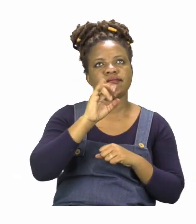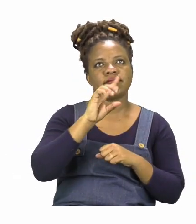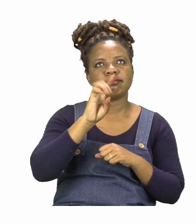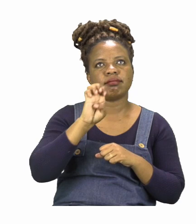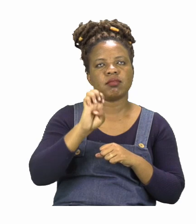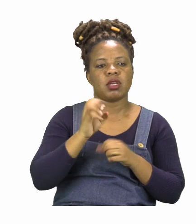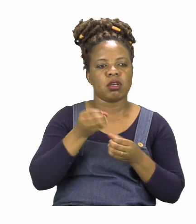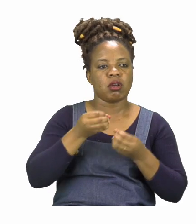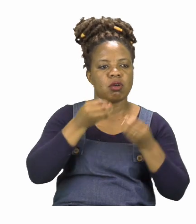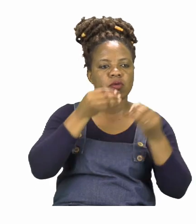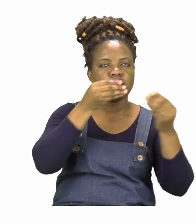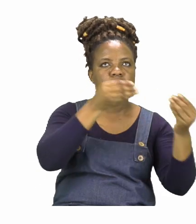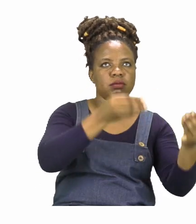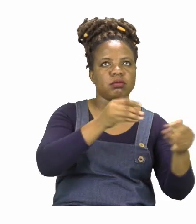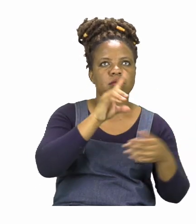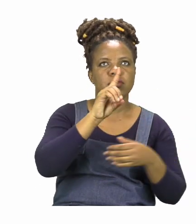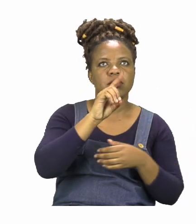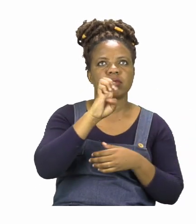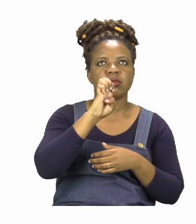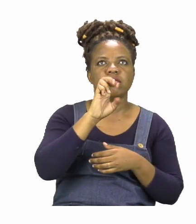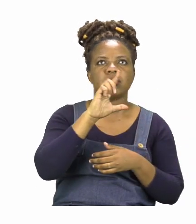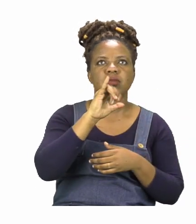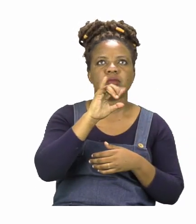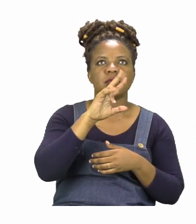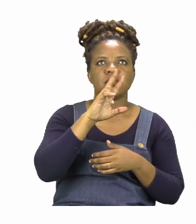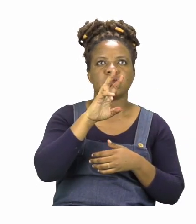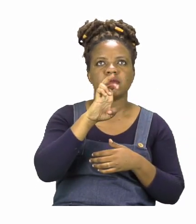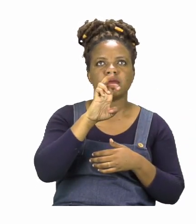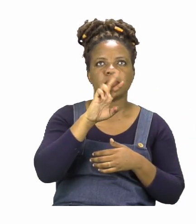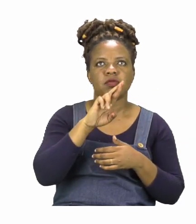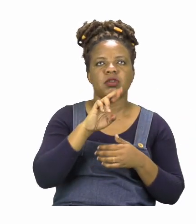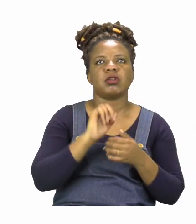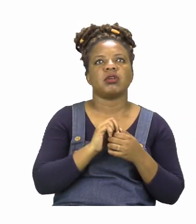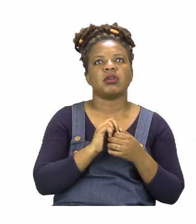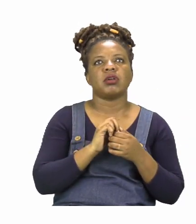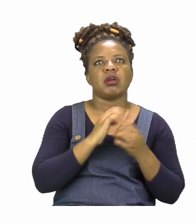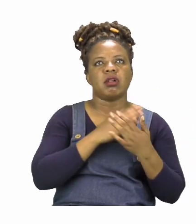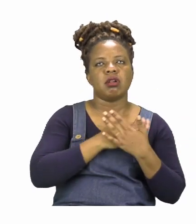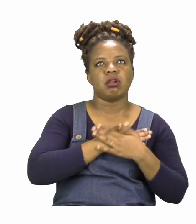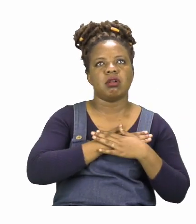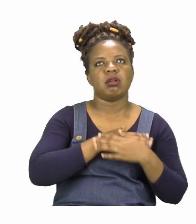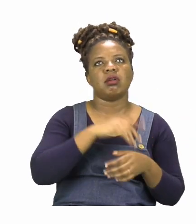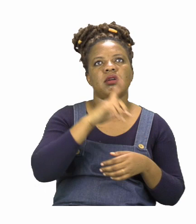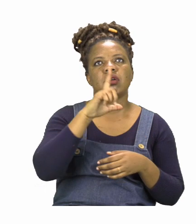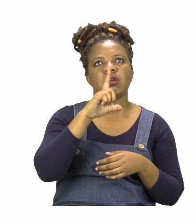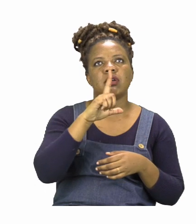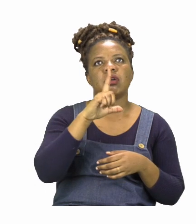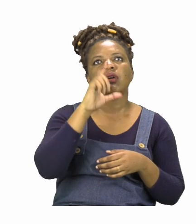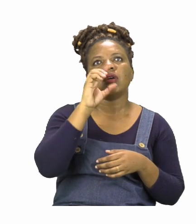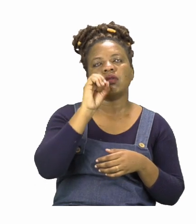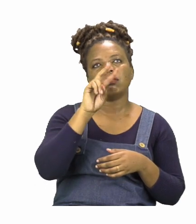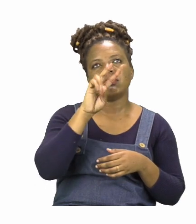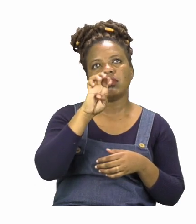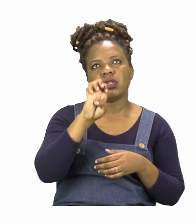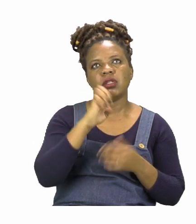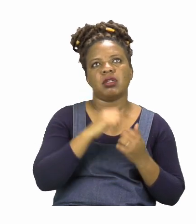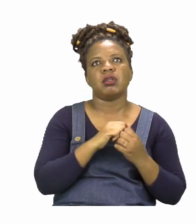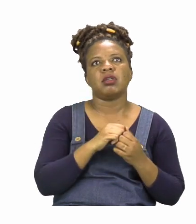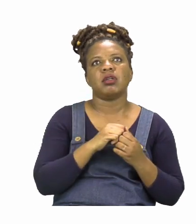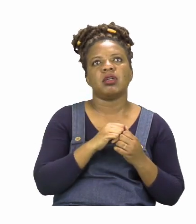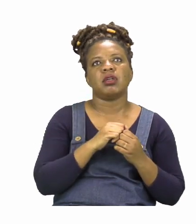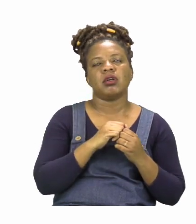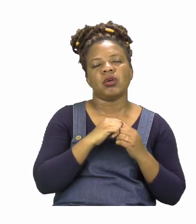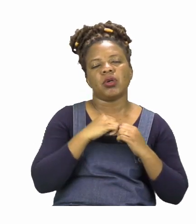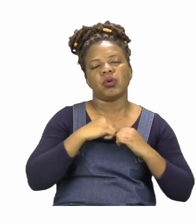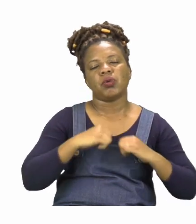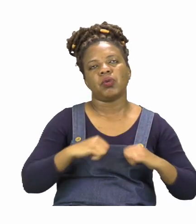deliver, love, rest, and fish. Now it's our